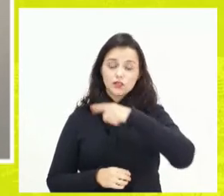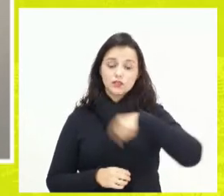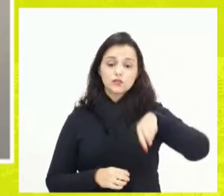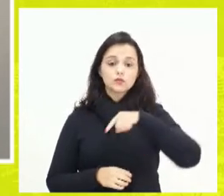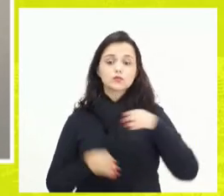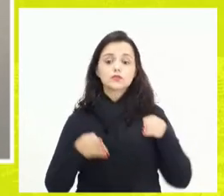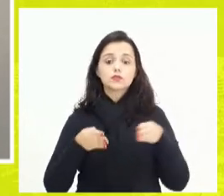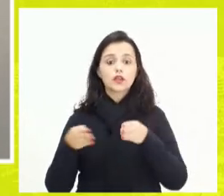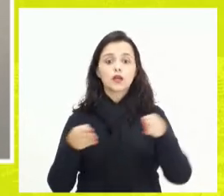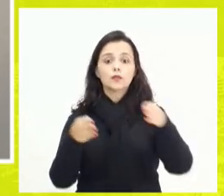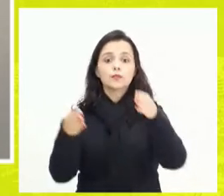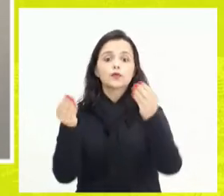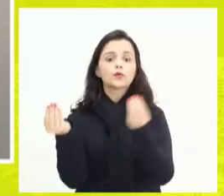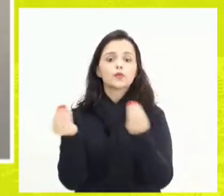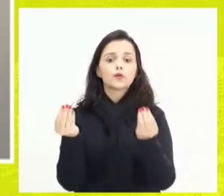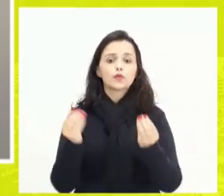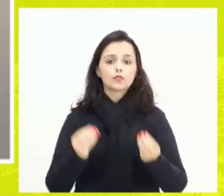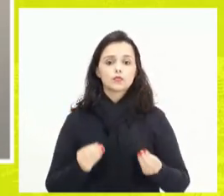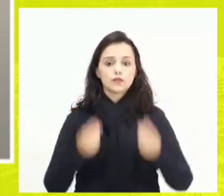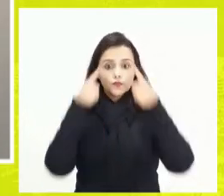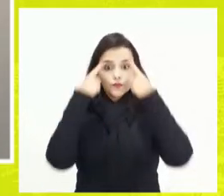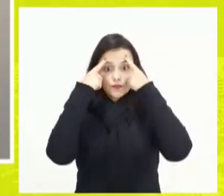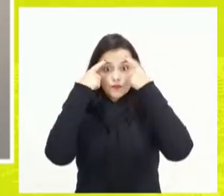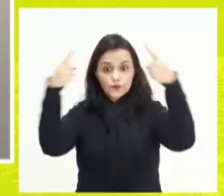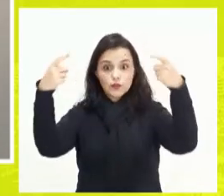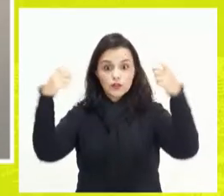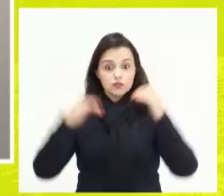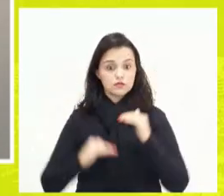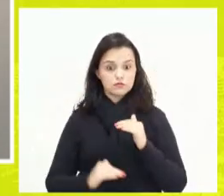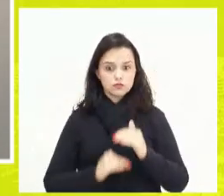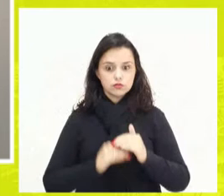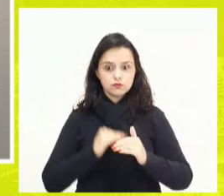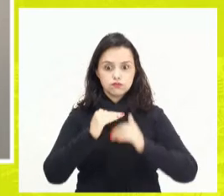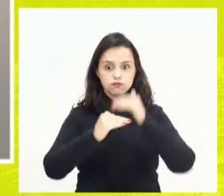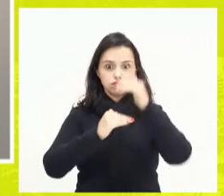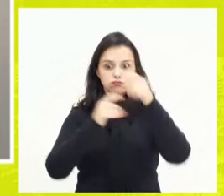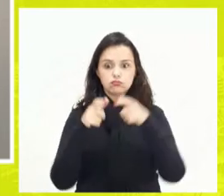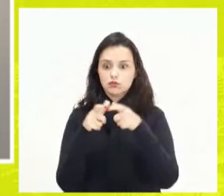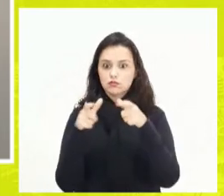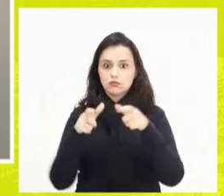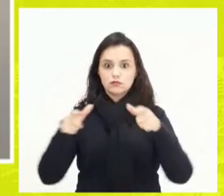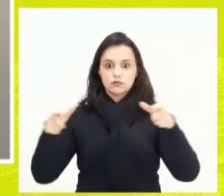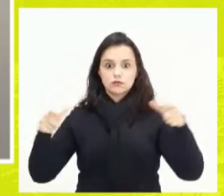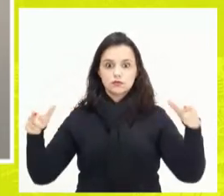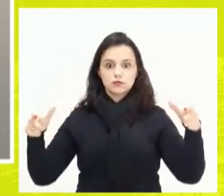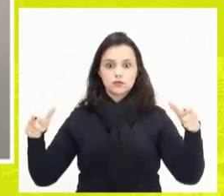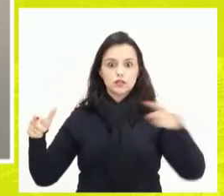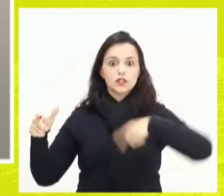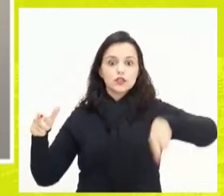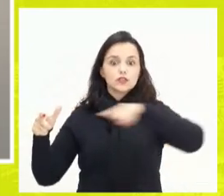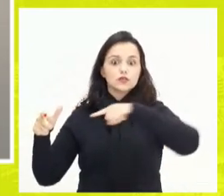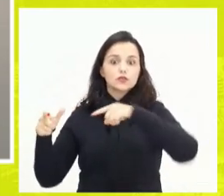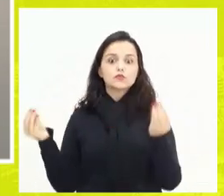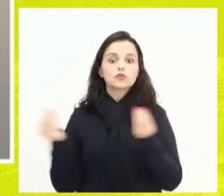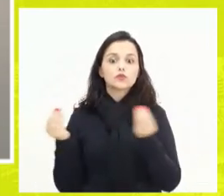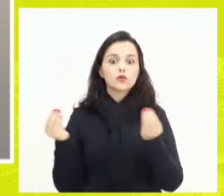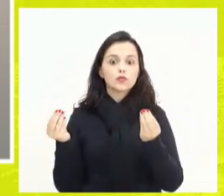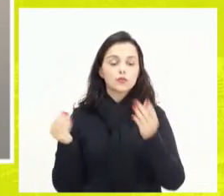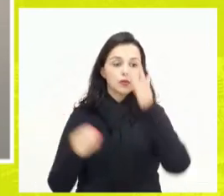causes attention it shows where we're heading and how we deal with